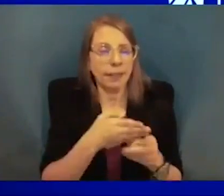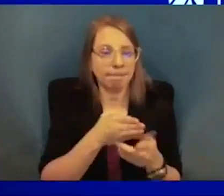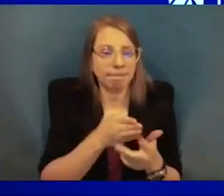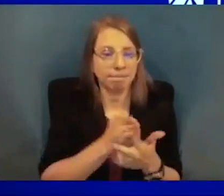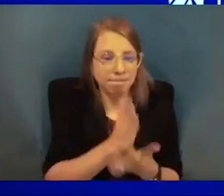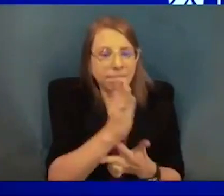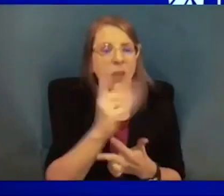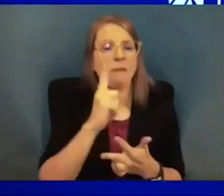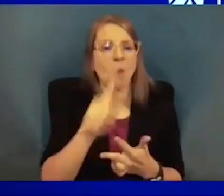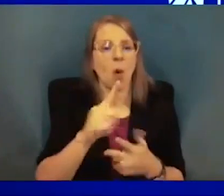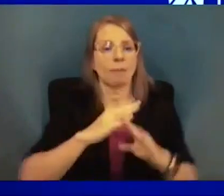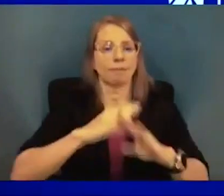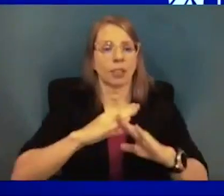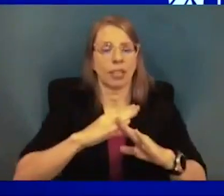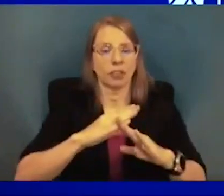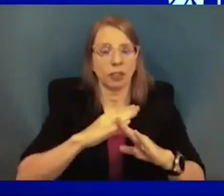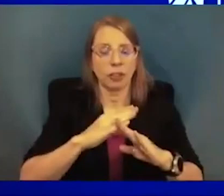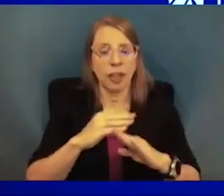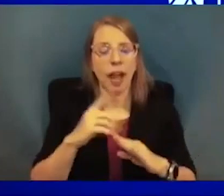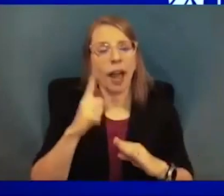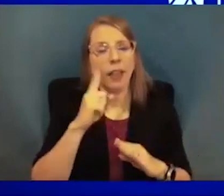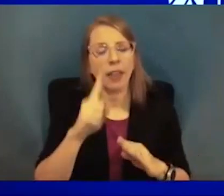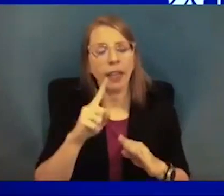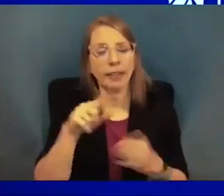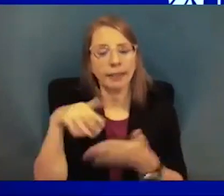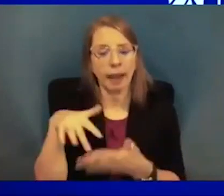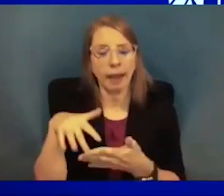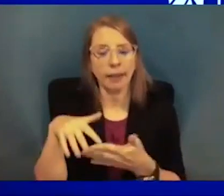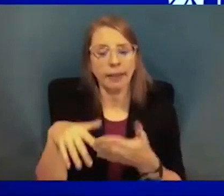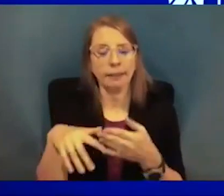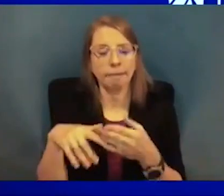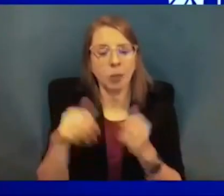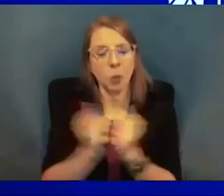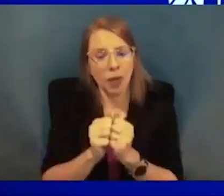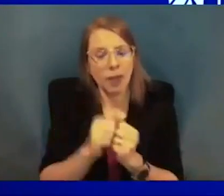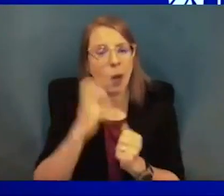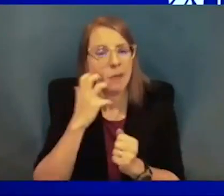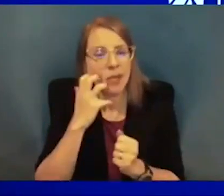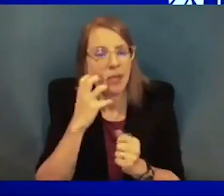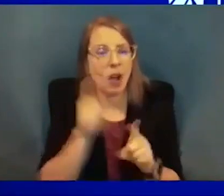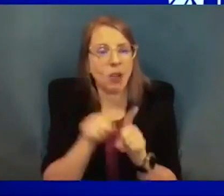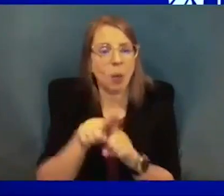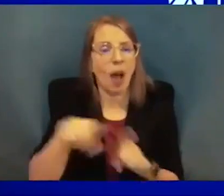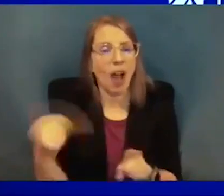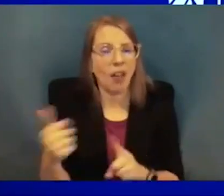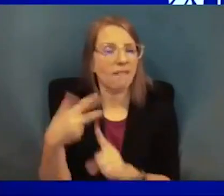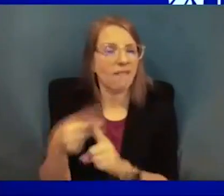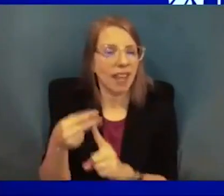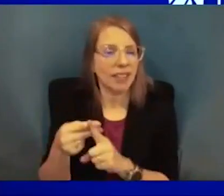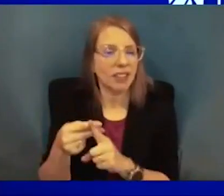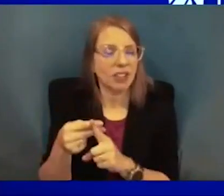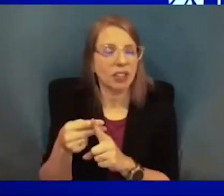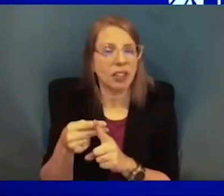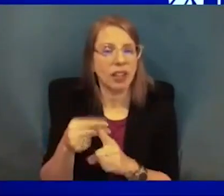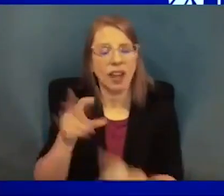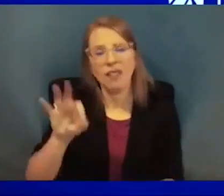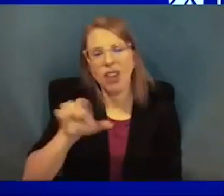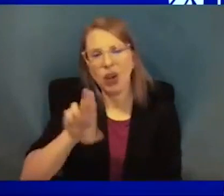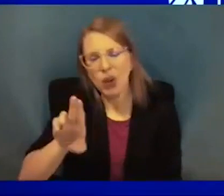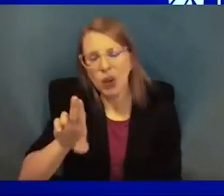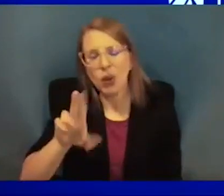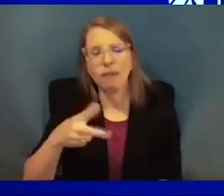specific research, I believe, with obesity. There has been some research with some other vaccination, probably influenza vaccine as